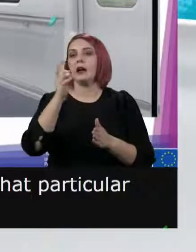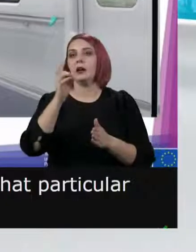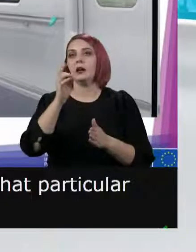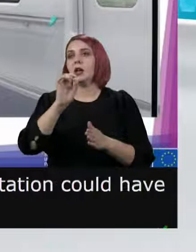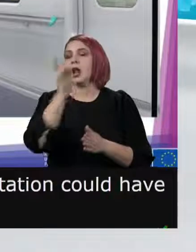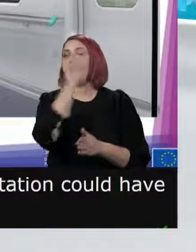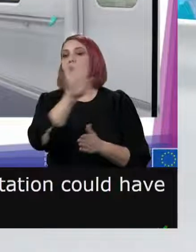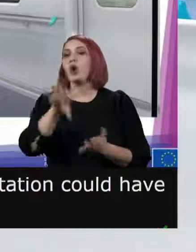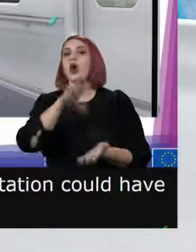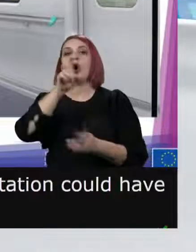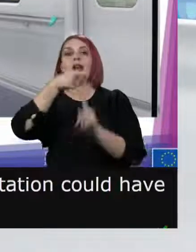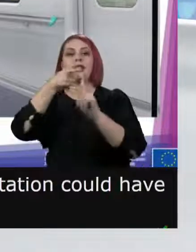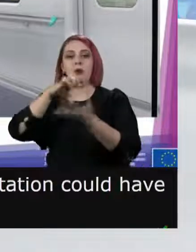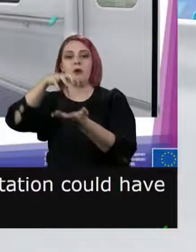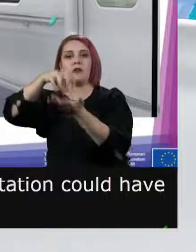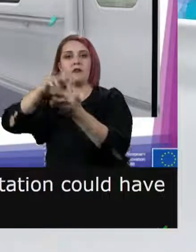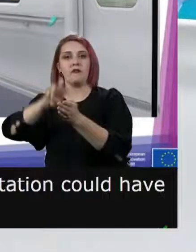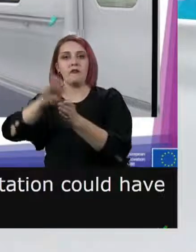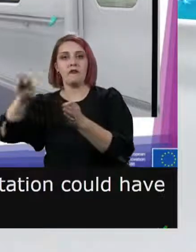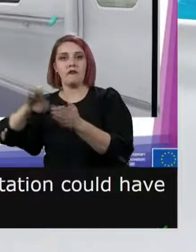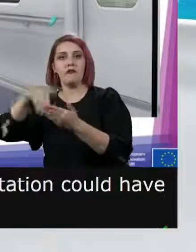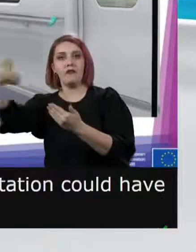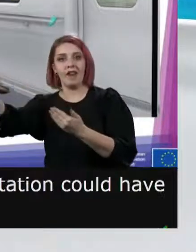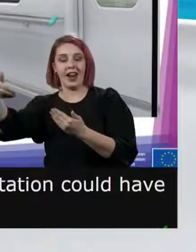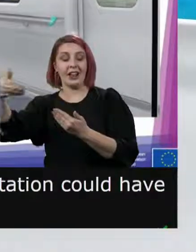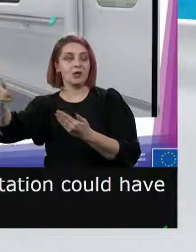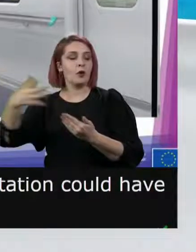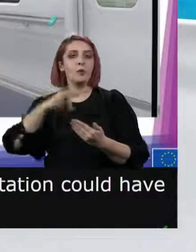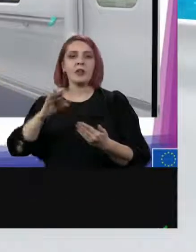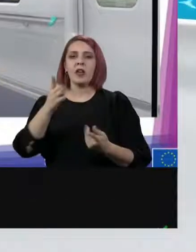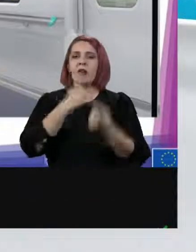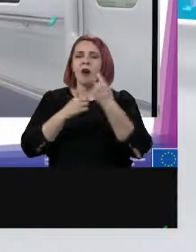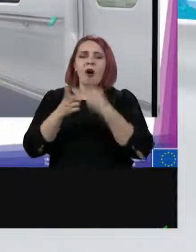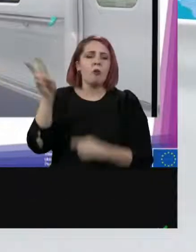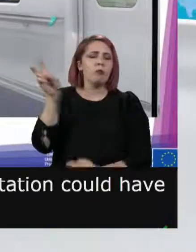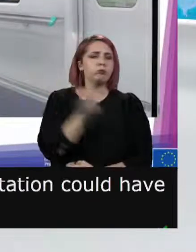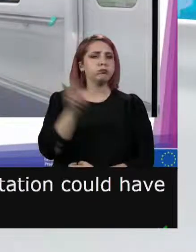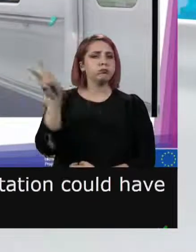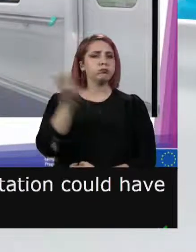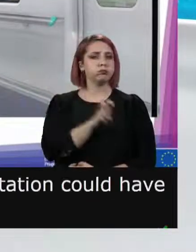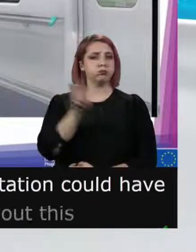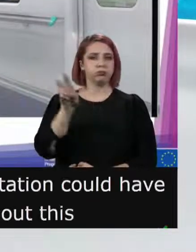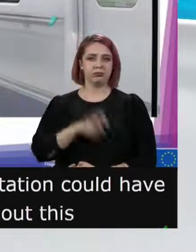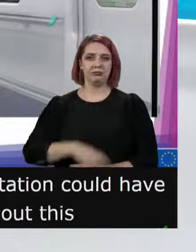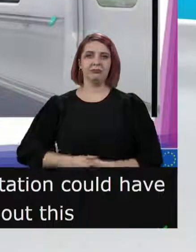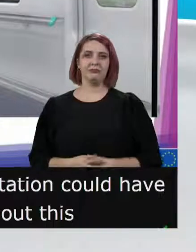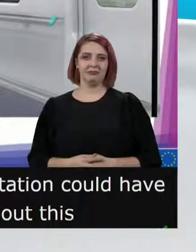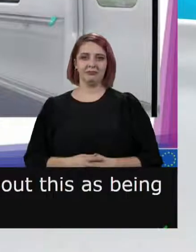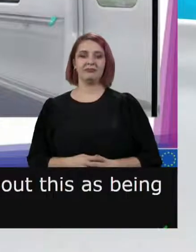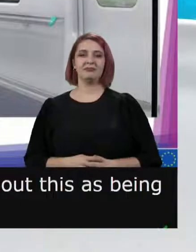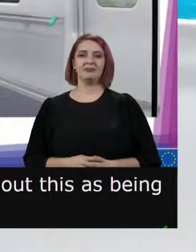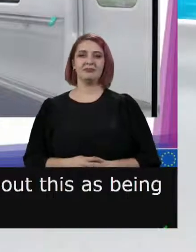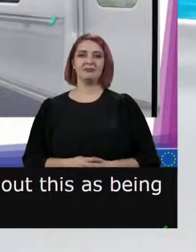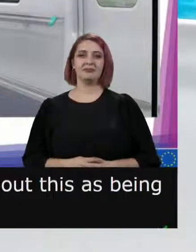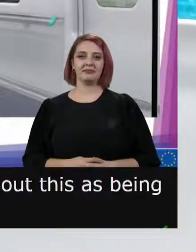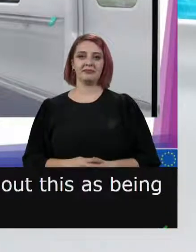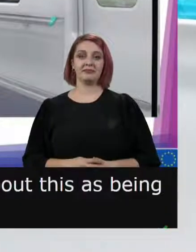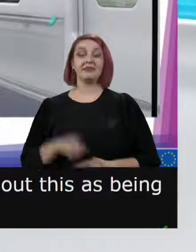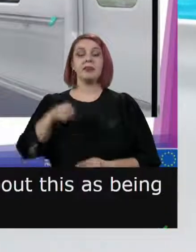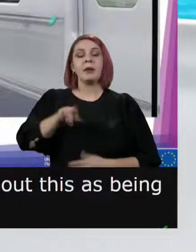value. One user talked about this as being a little like having audio description for the real